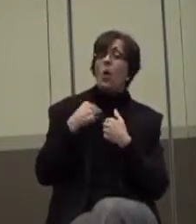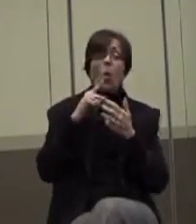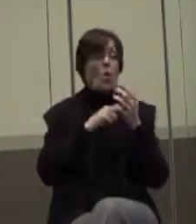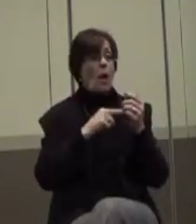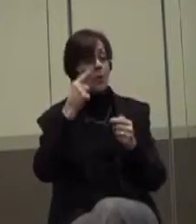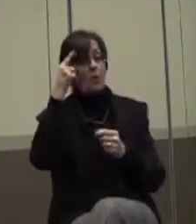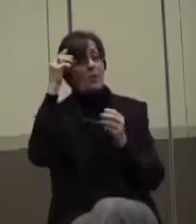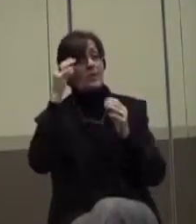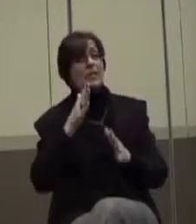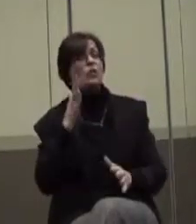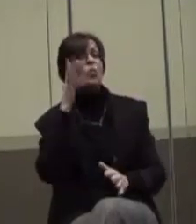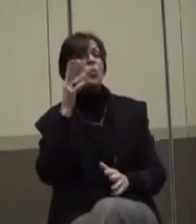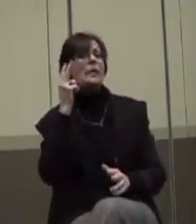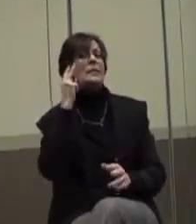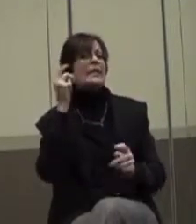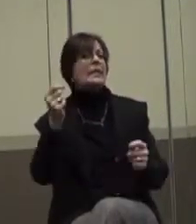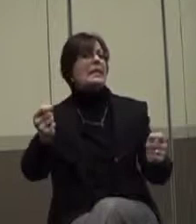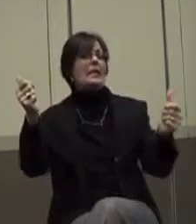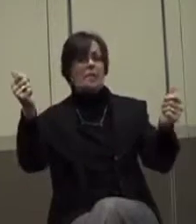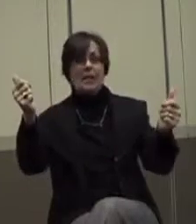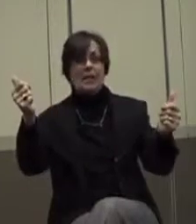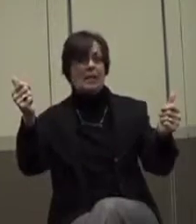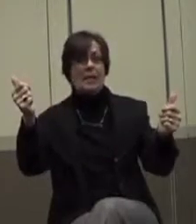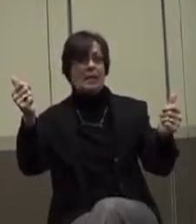right off the bat?